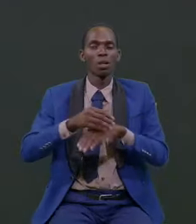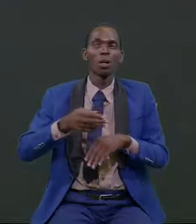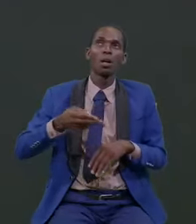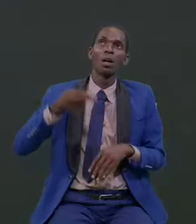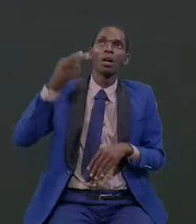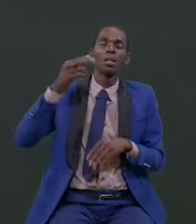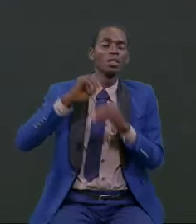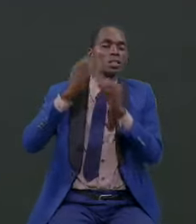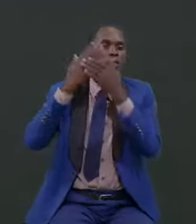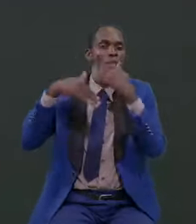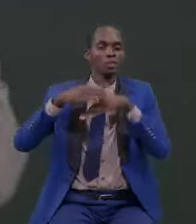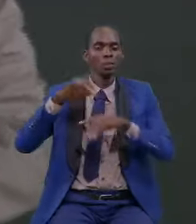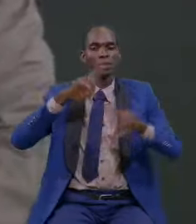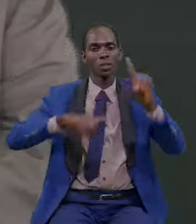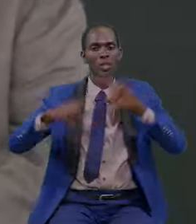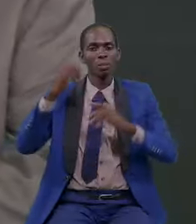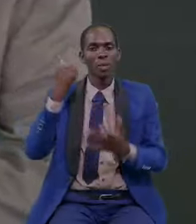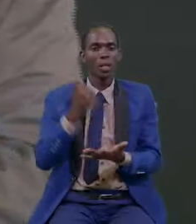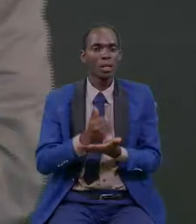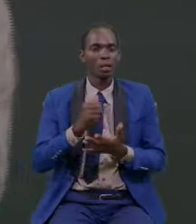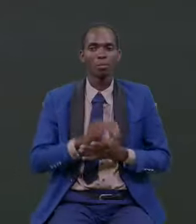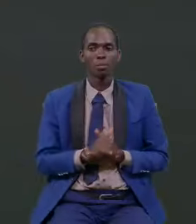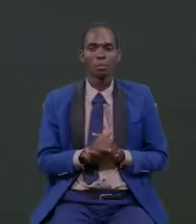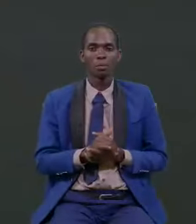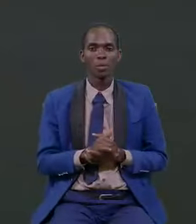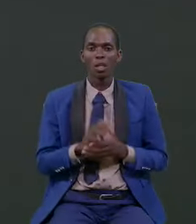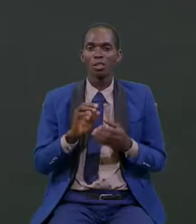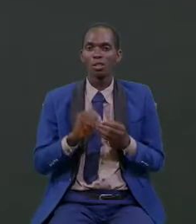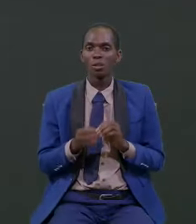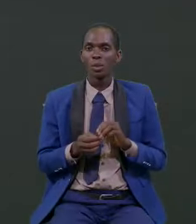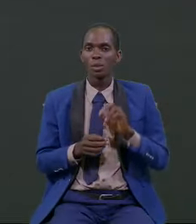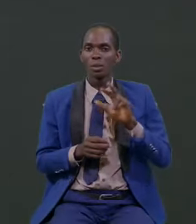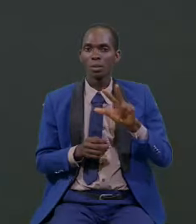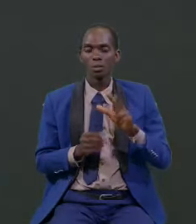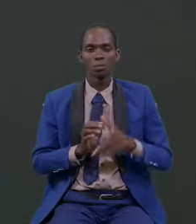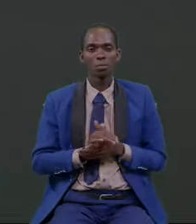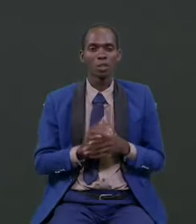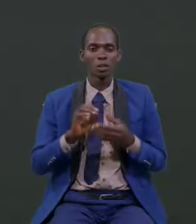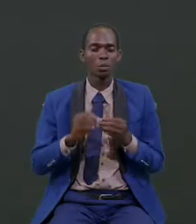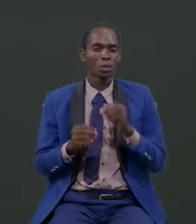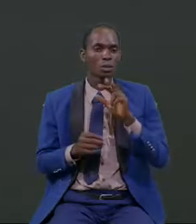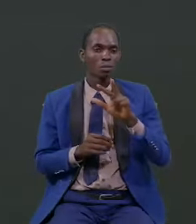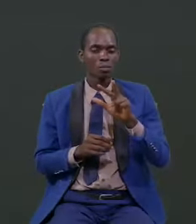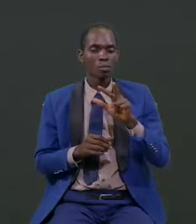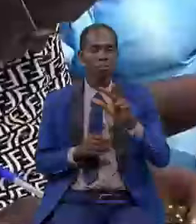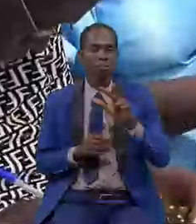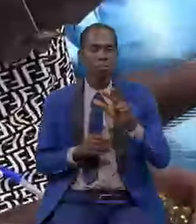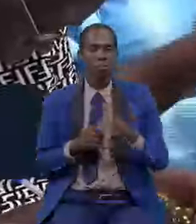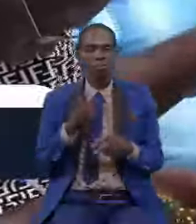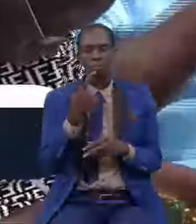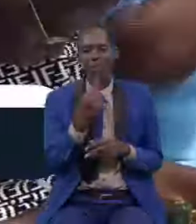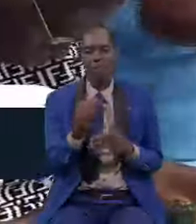for yourself. Amen. We're coming to number three here. Number three is the elect of